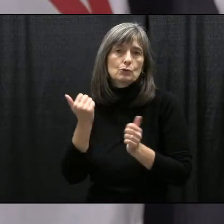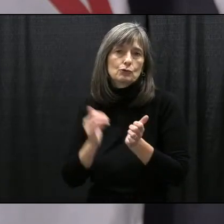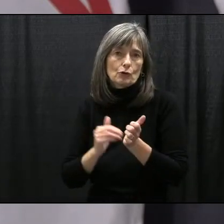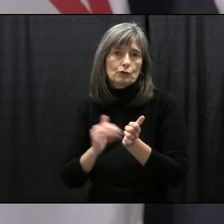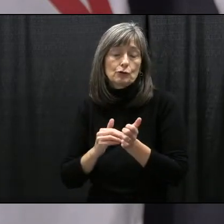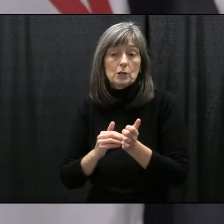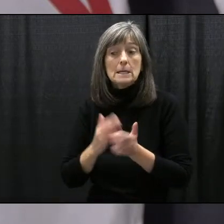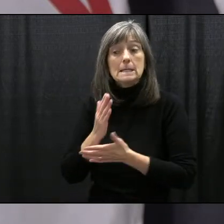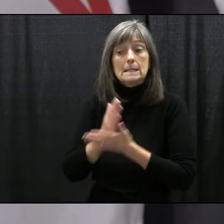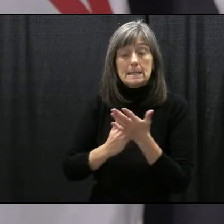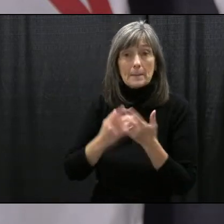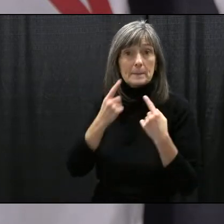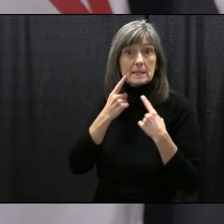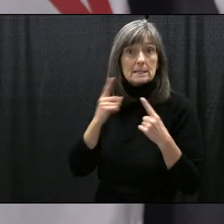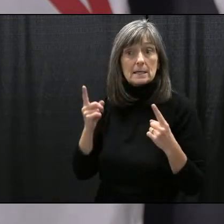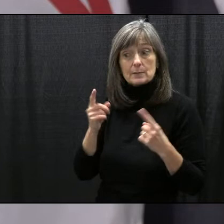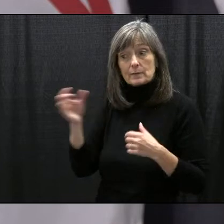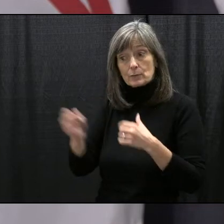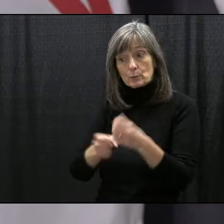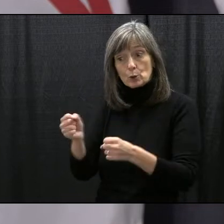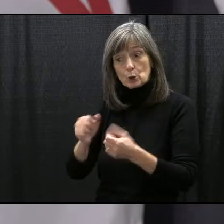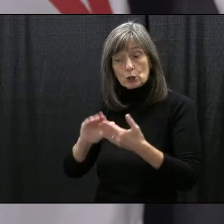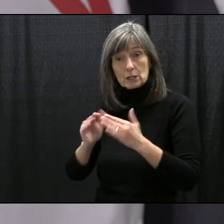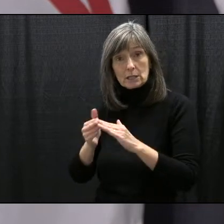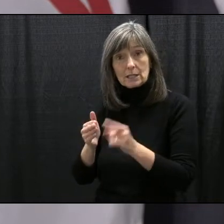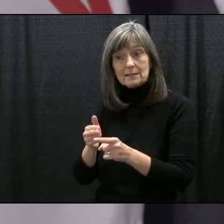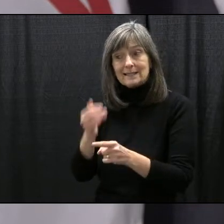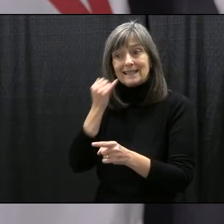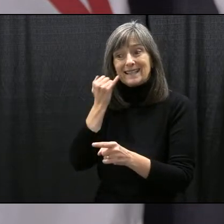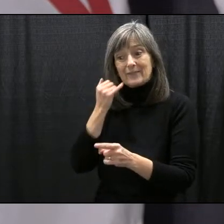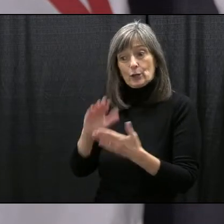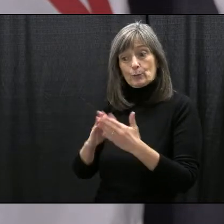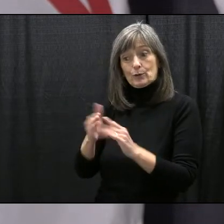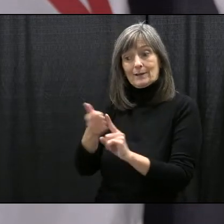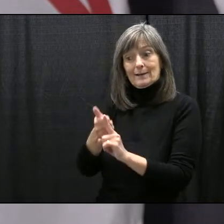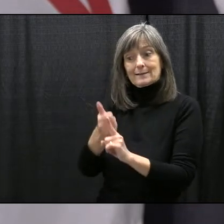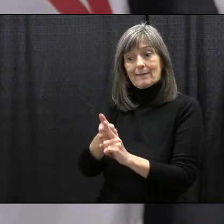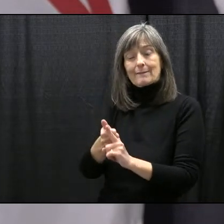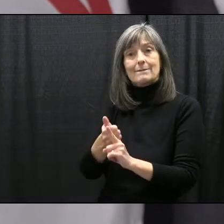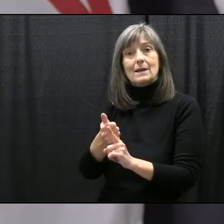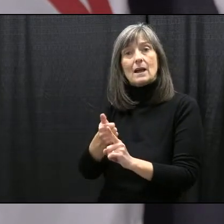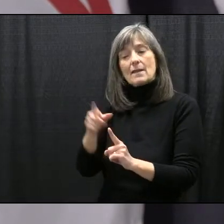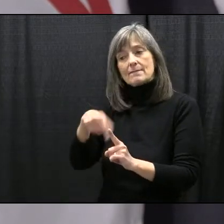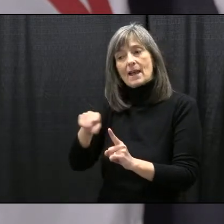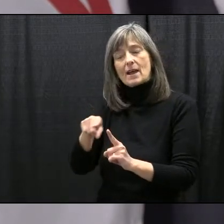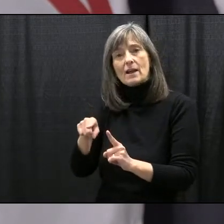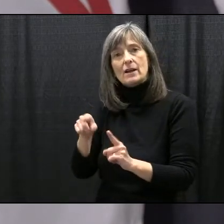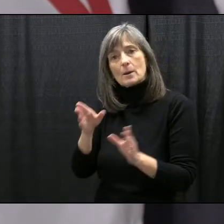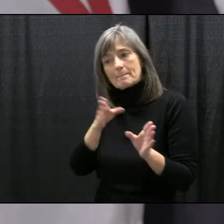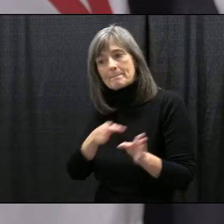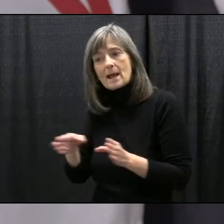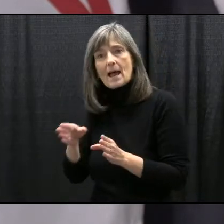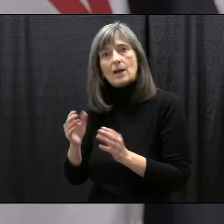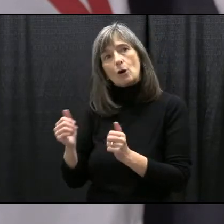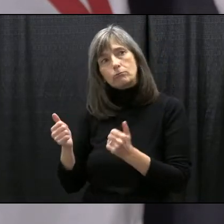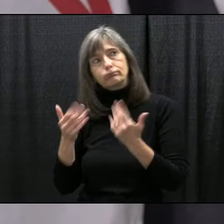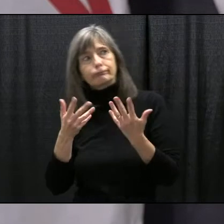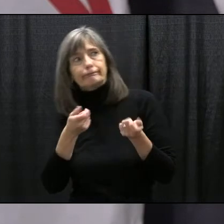we have seen in communities in recruitment have been where those communities have come out and put together a package and a